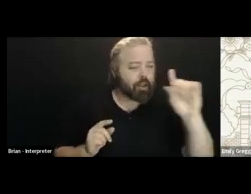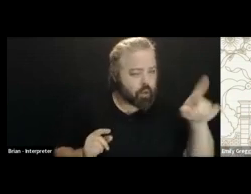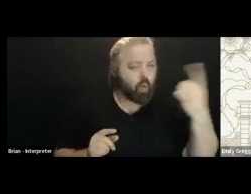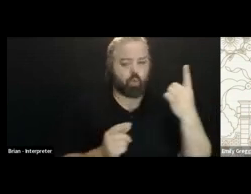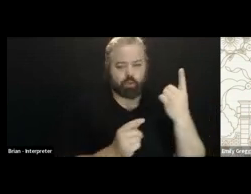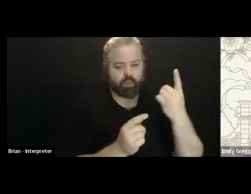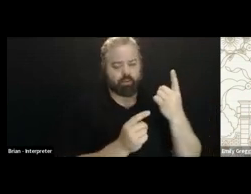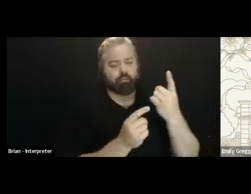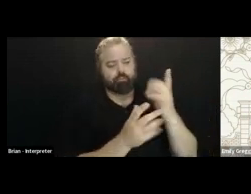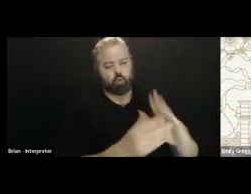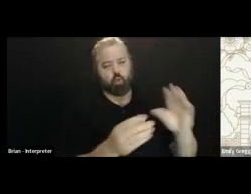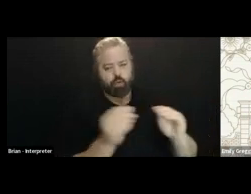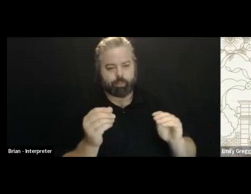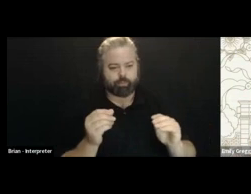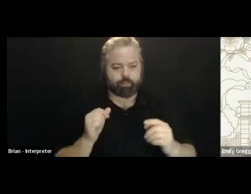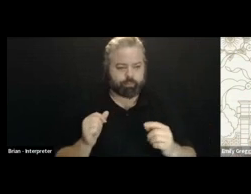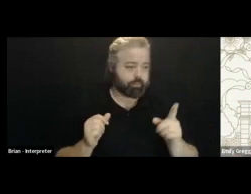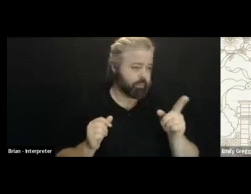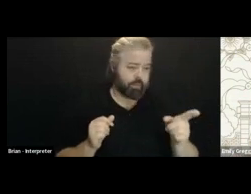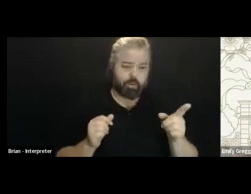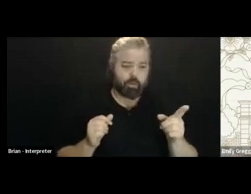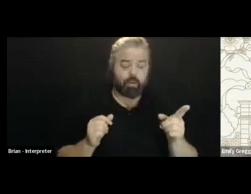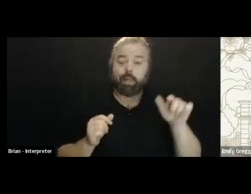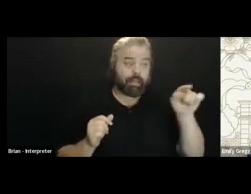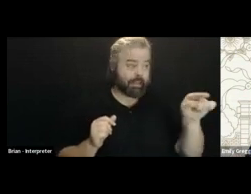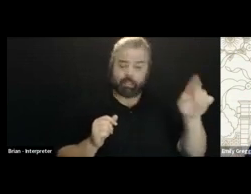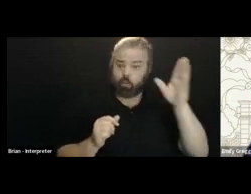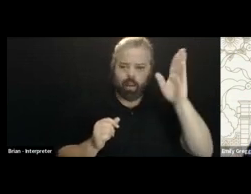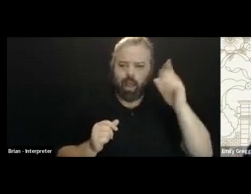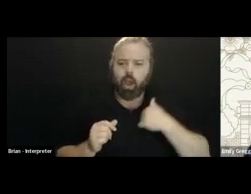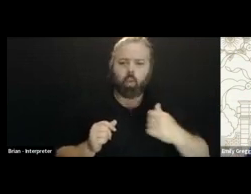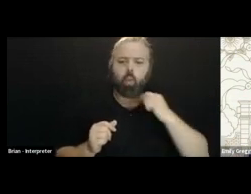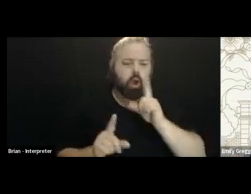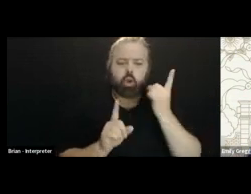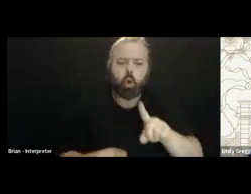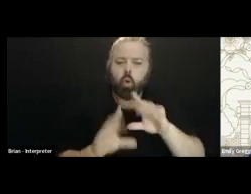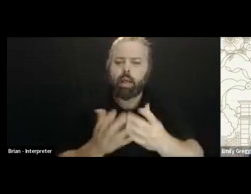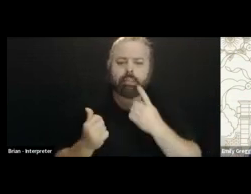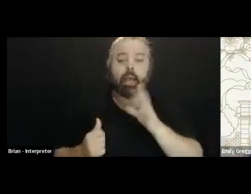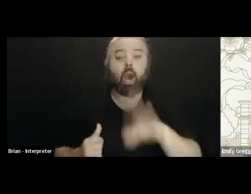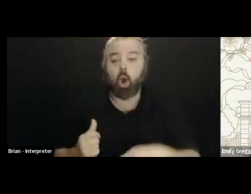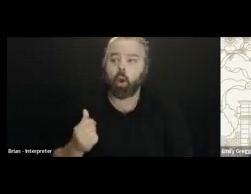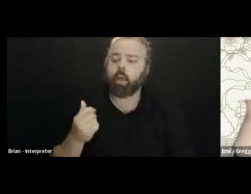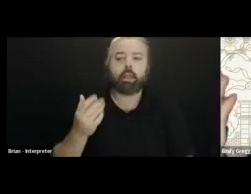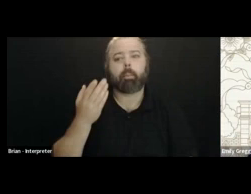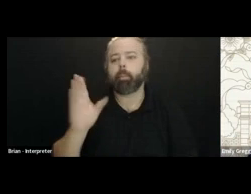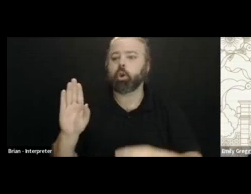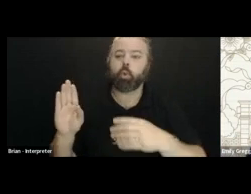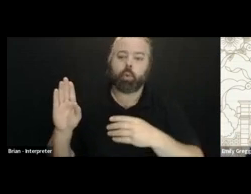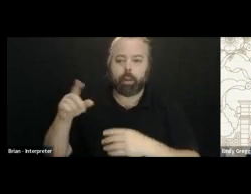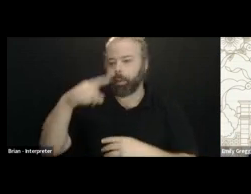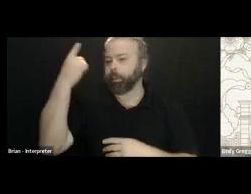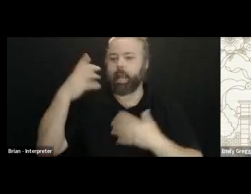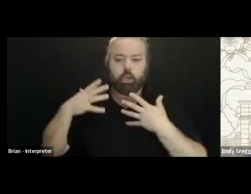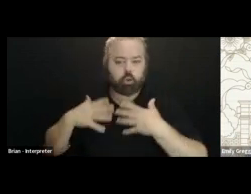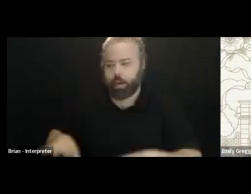say, I would not give this presentation to a class and say, the blue and black dress,